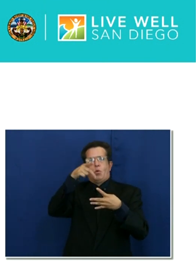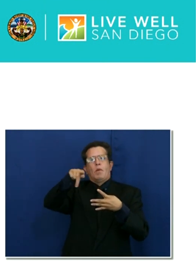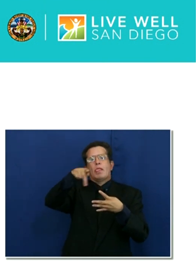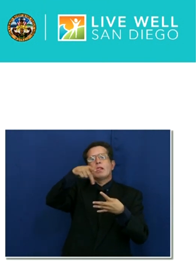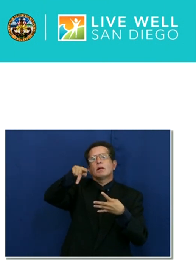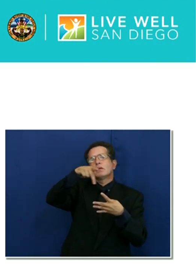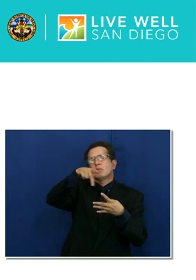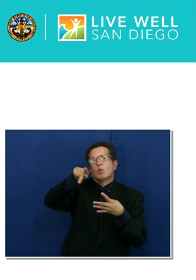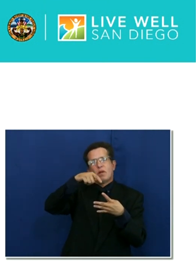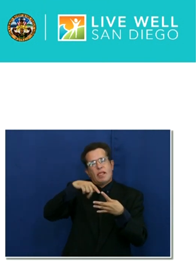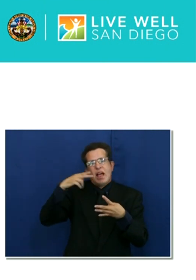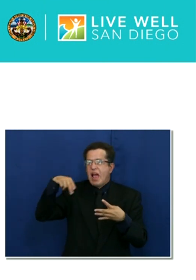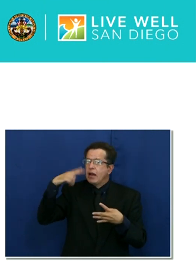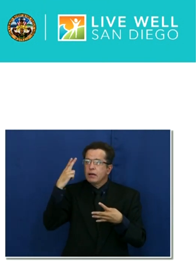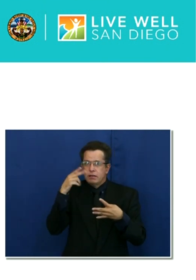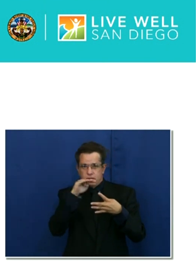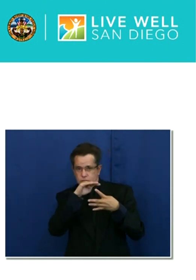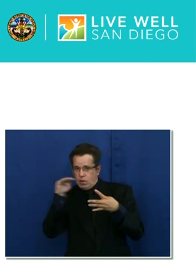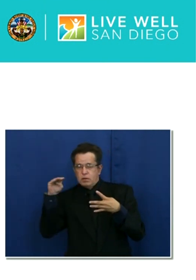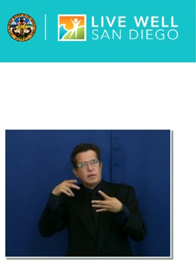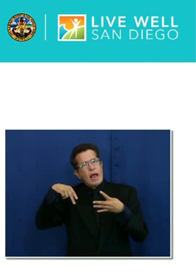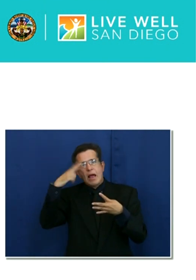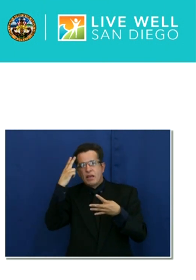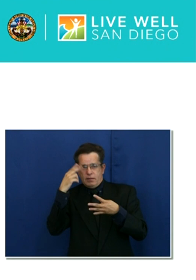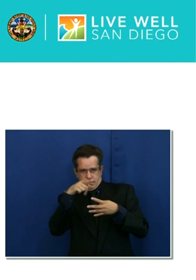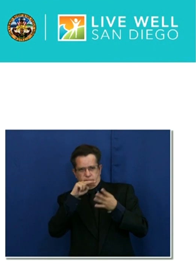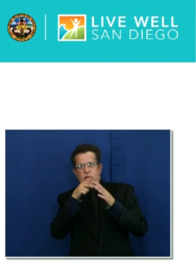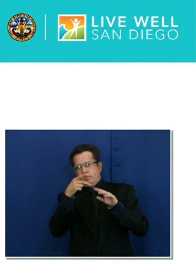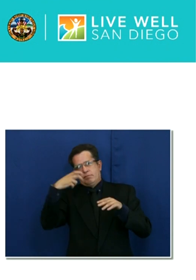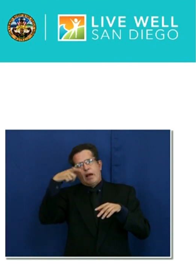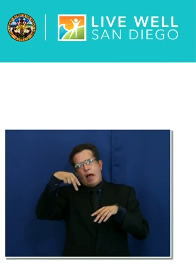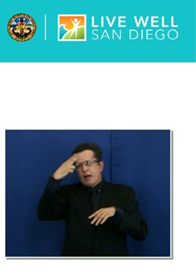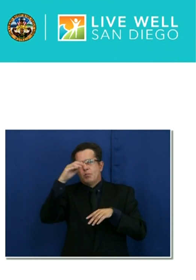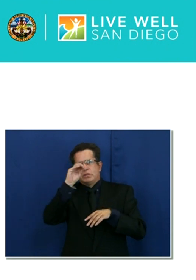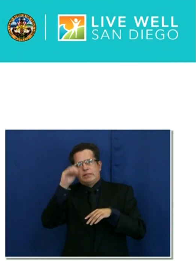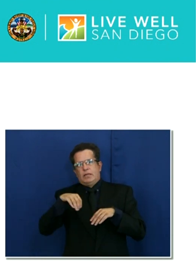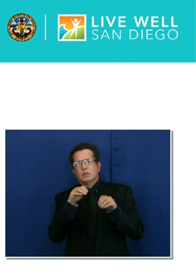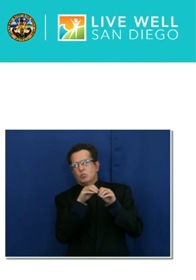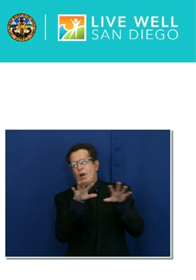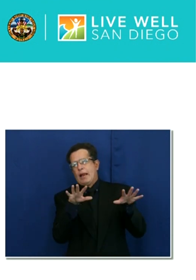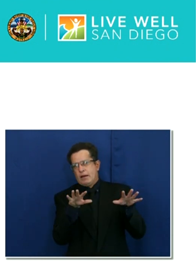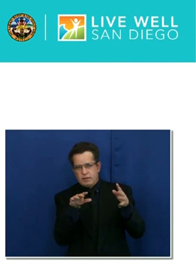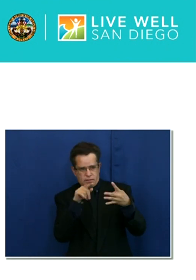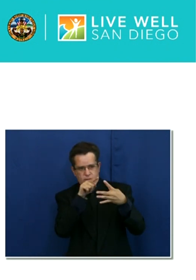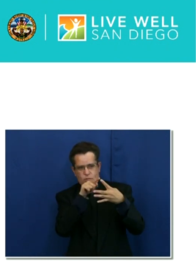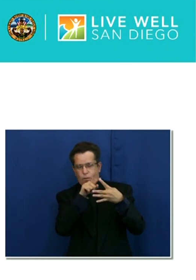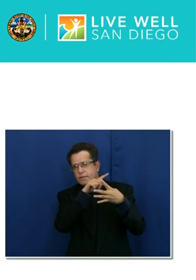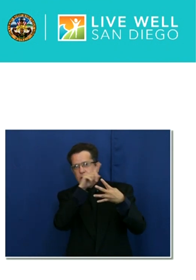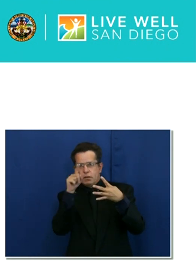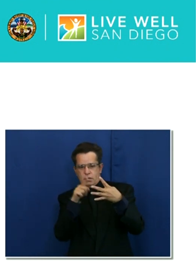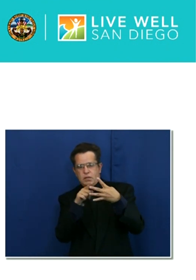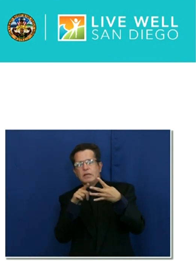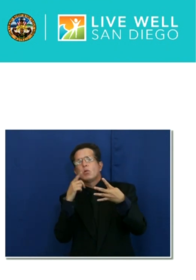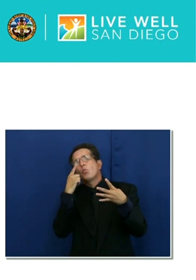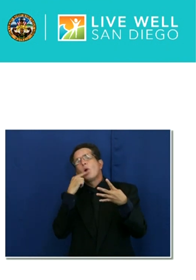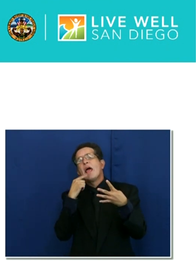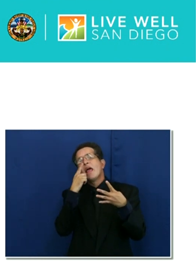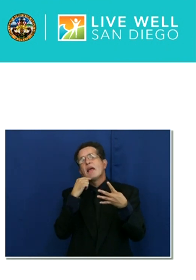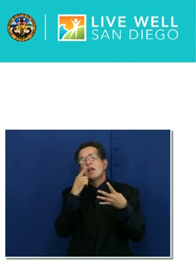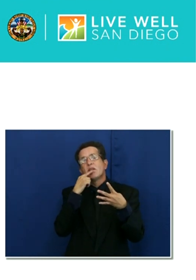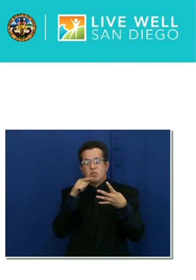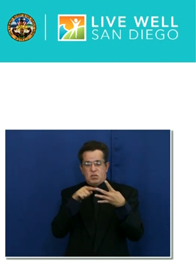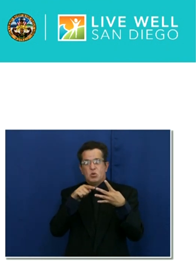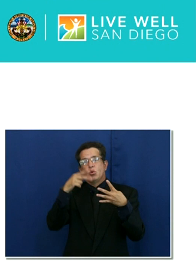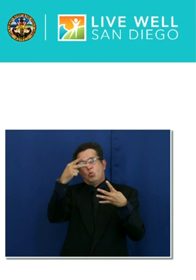purple, where you will see widespread transmission. The second is the red tier, or